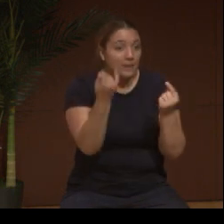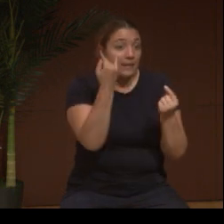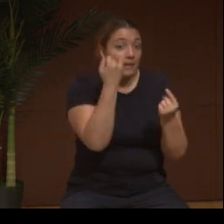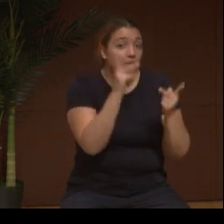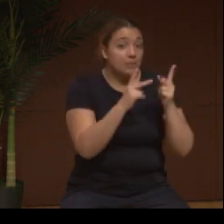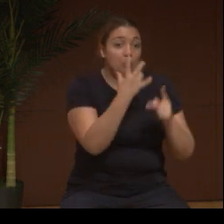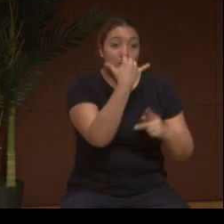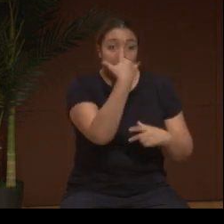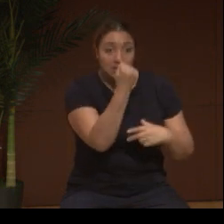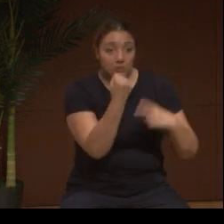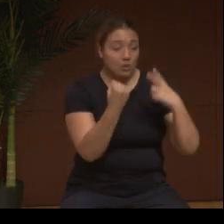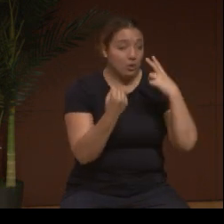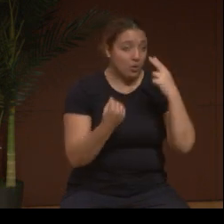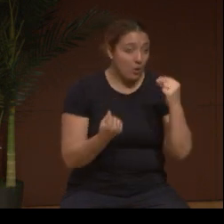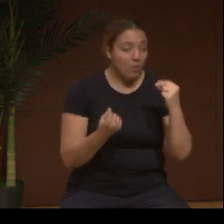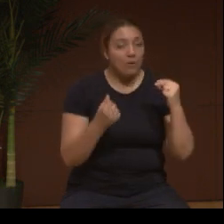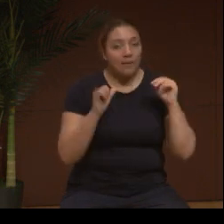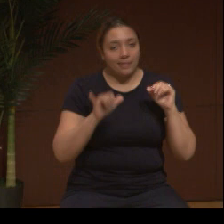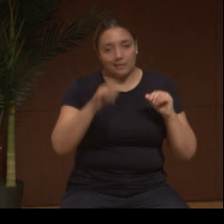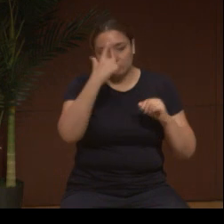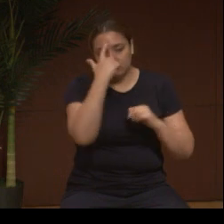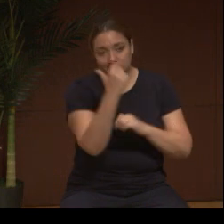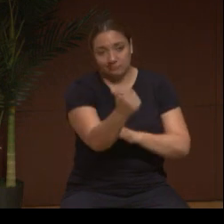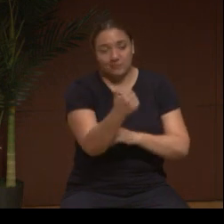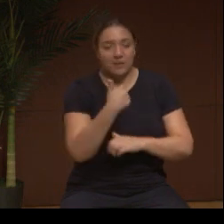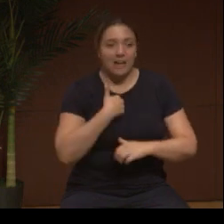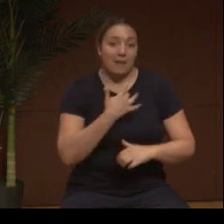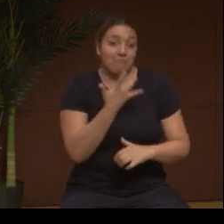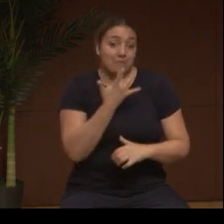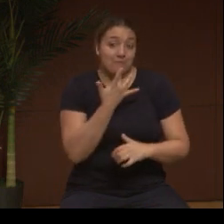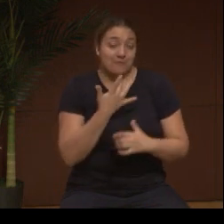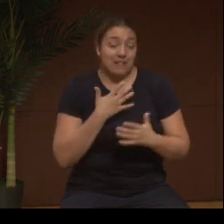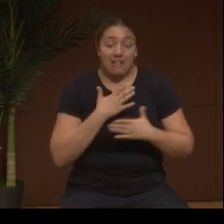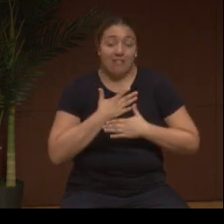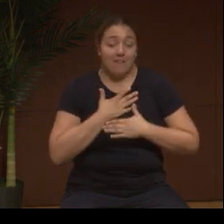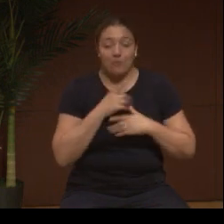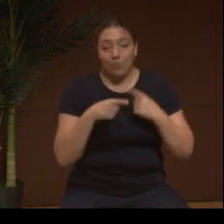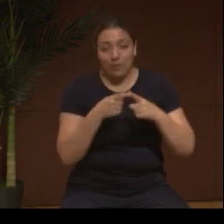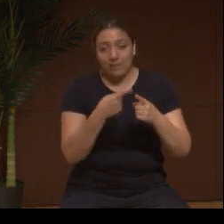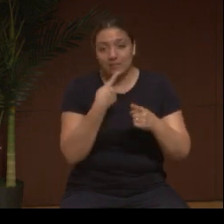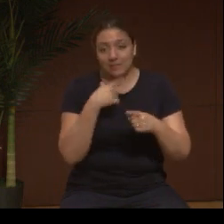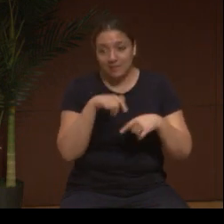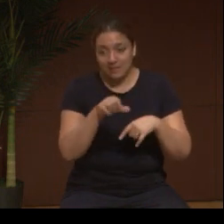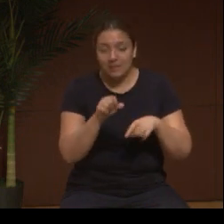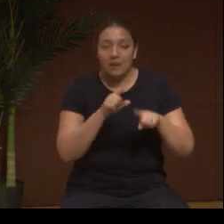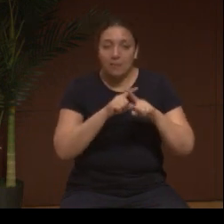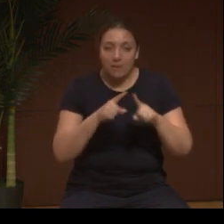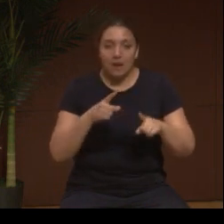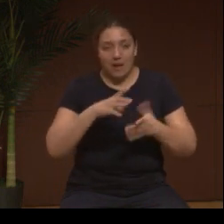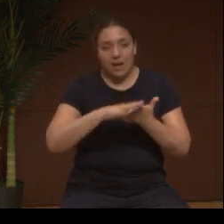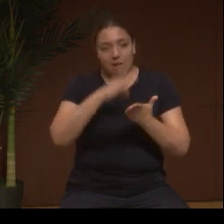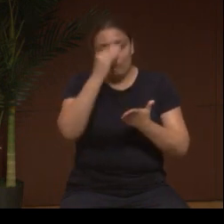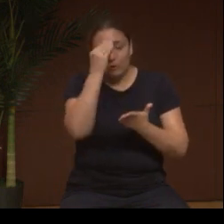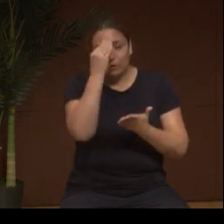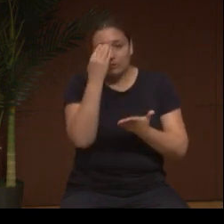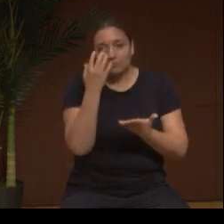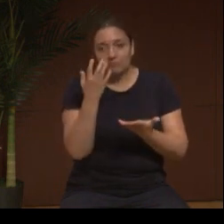or no, that is truly up to them. I love it when they say yes. But I have run into some